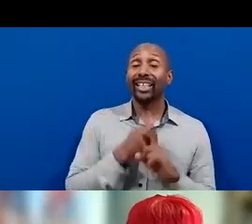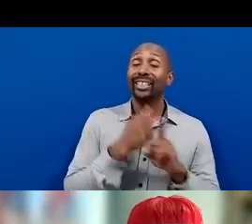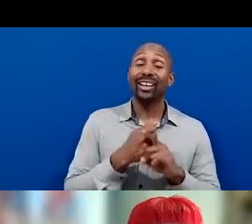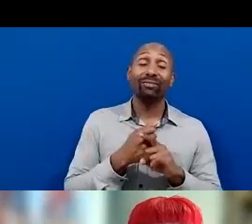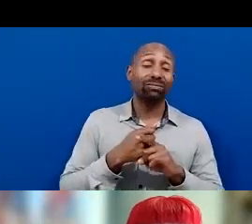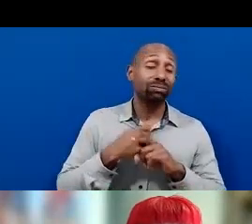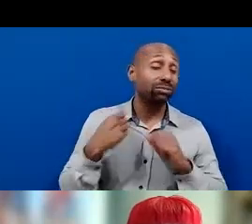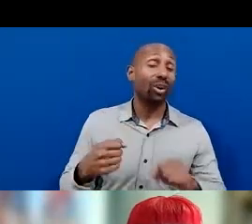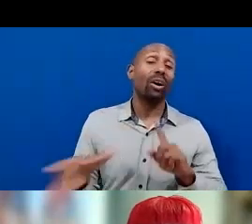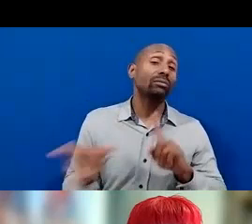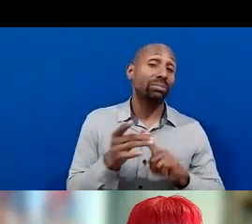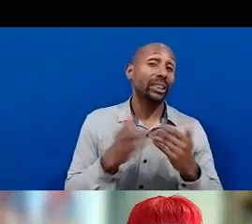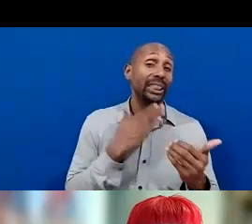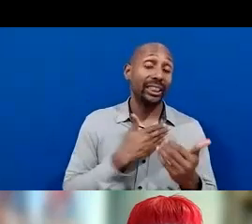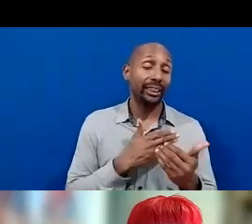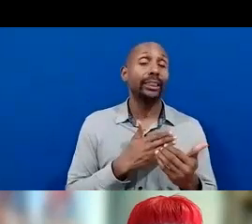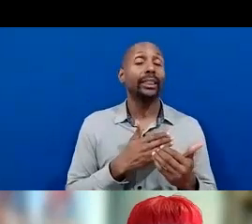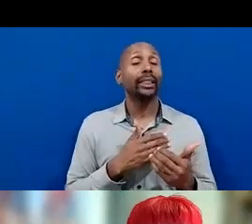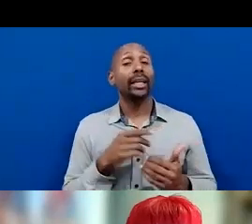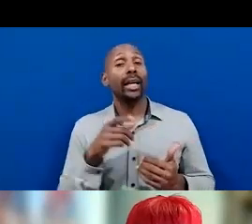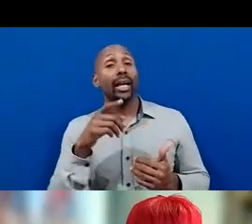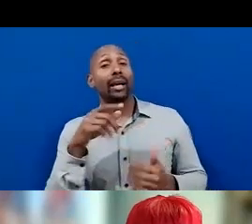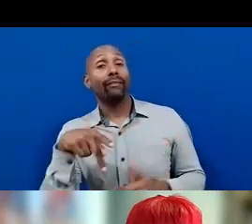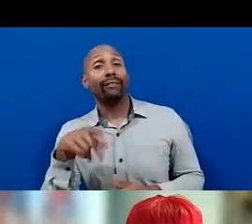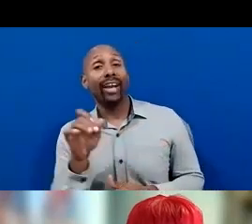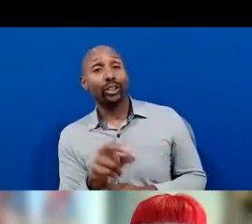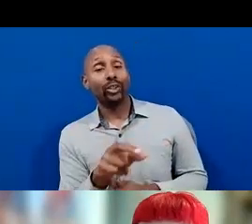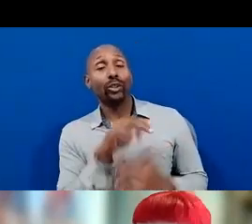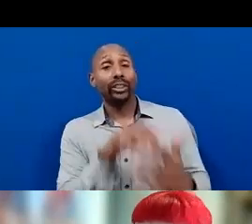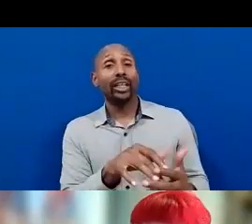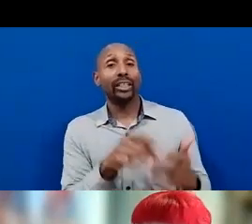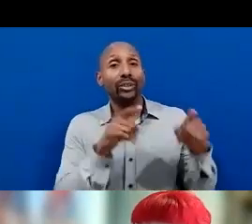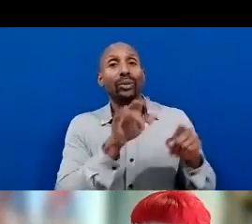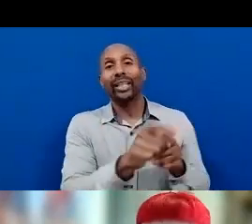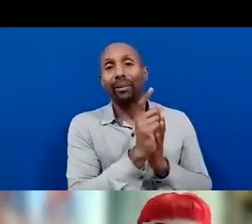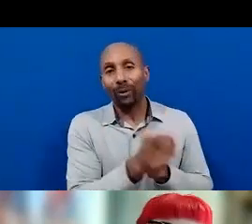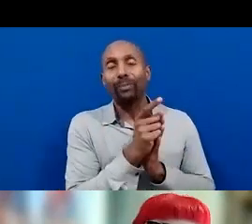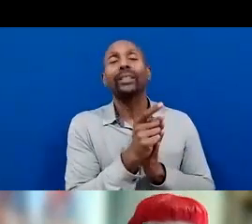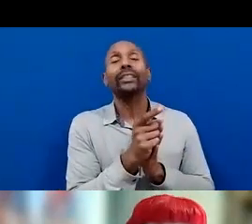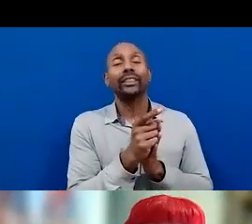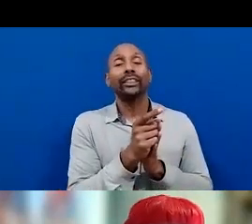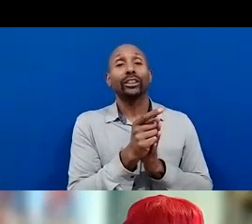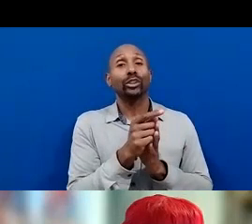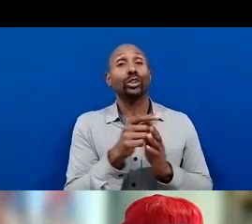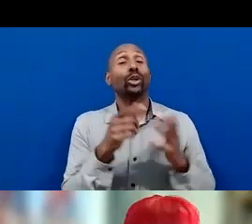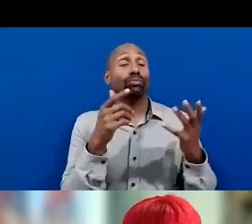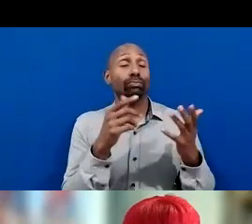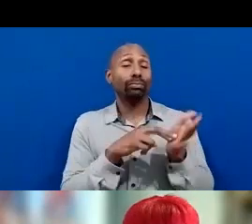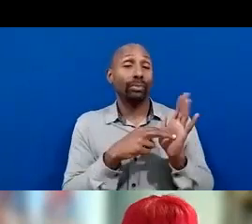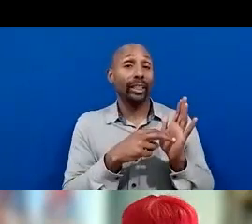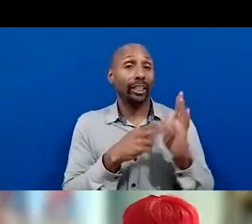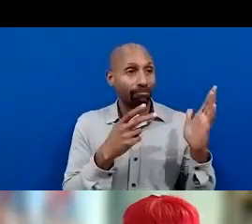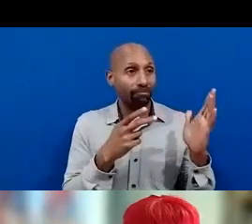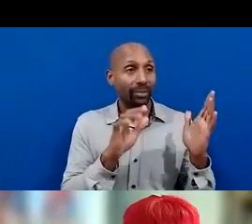variants. And they're continuing to look at it with BA.2 as well. There were no